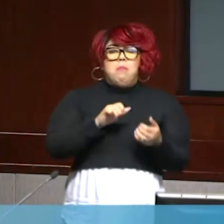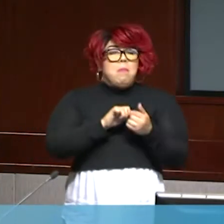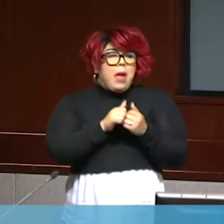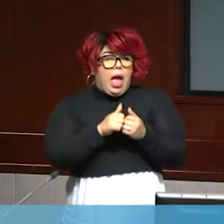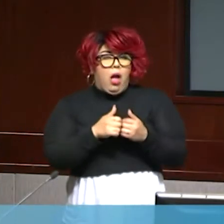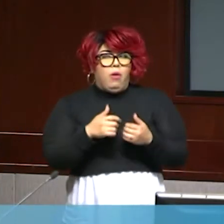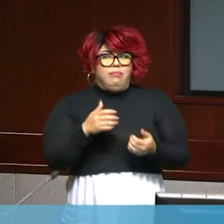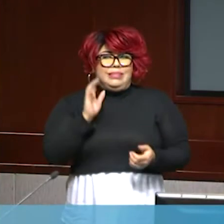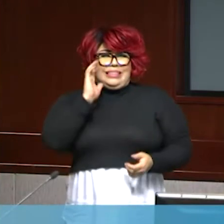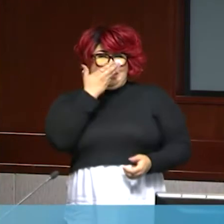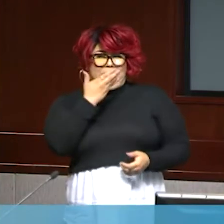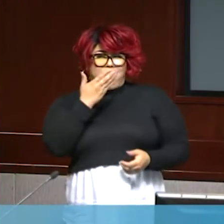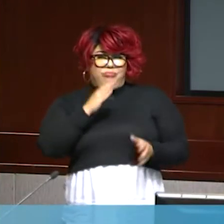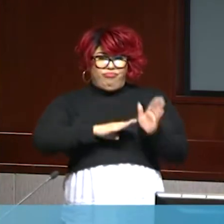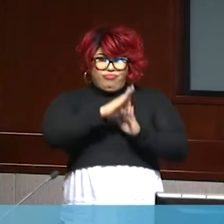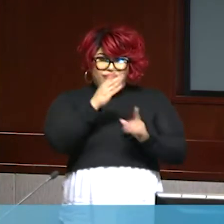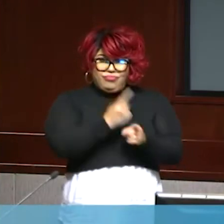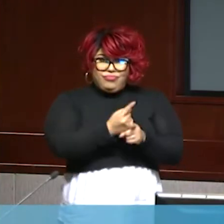going up.